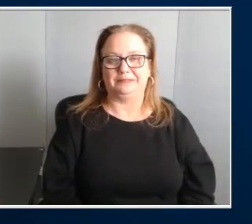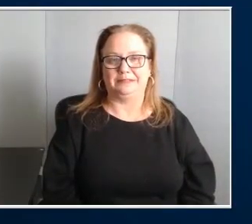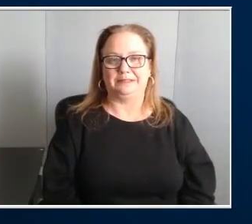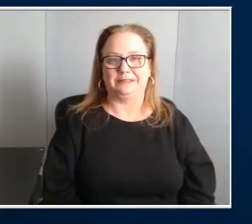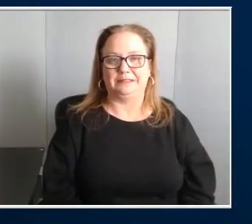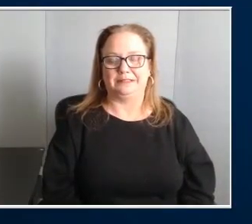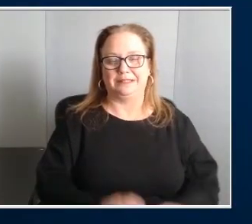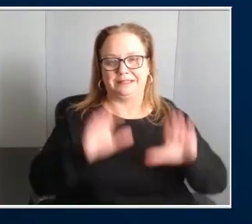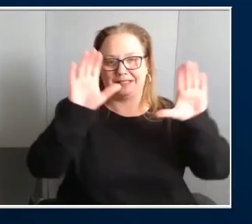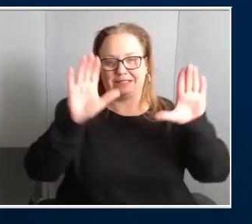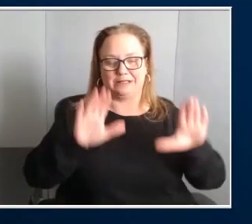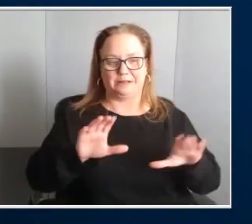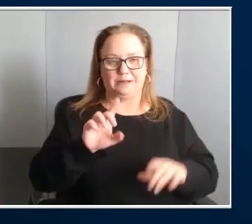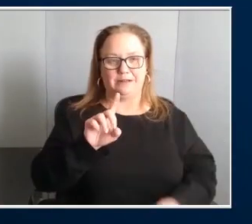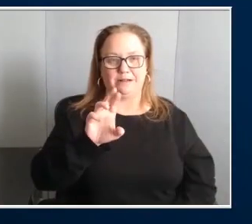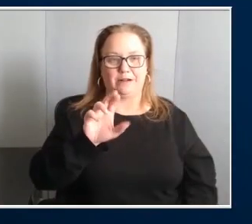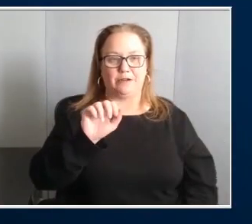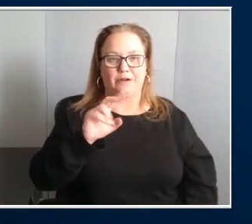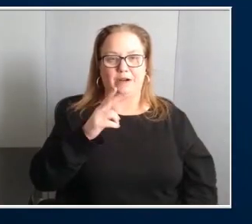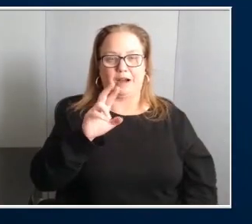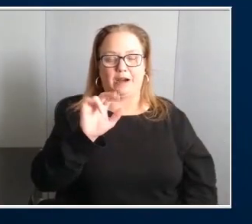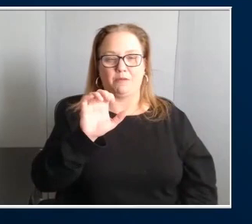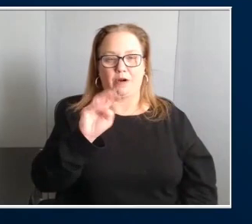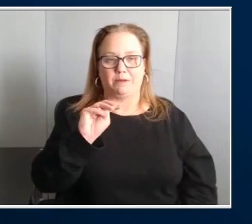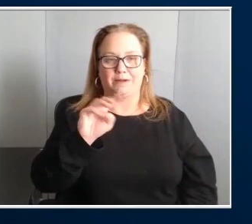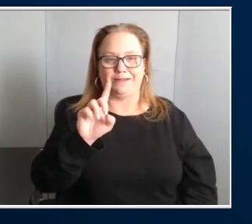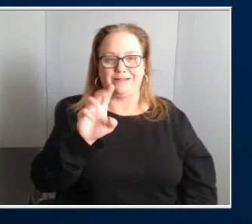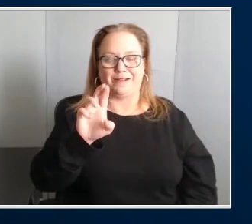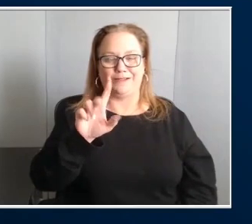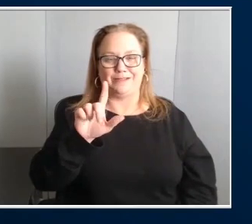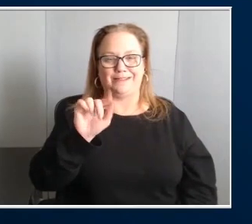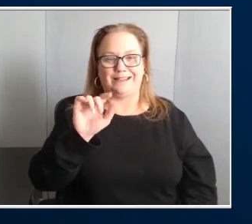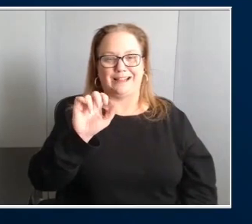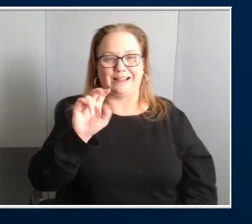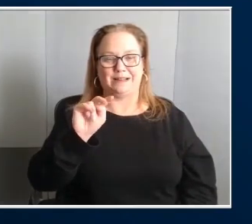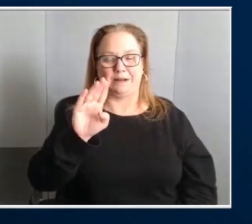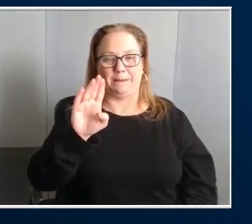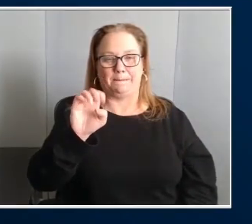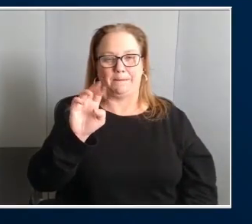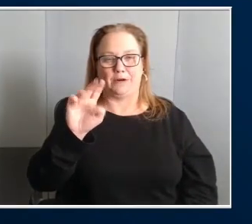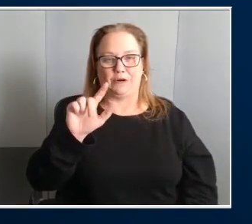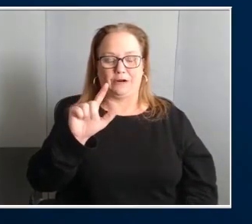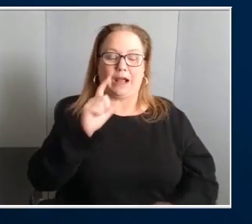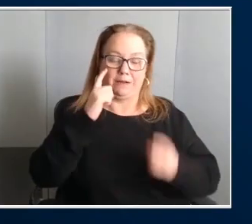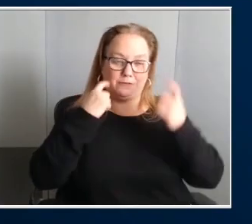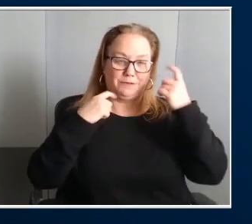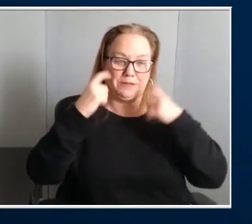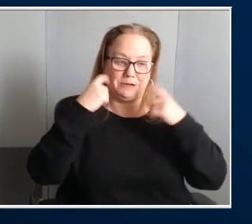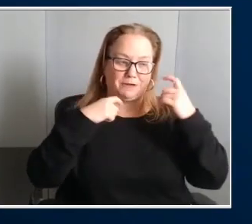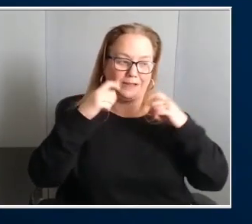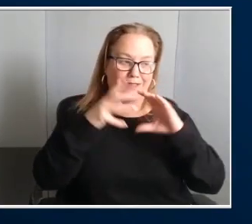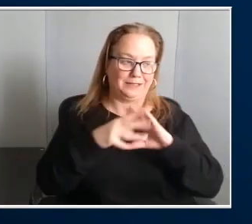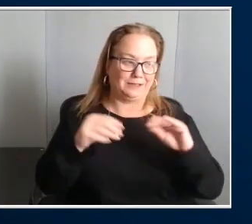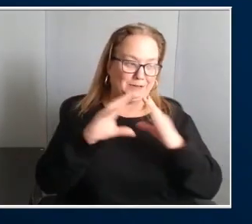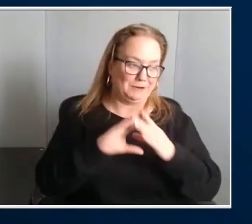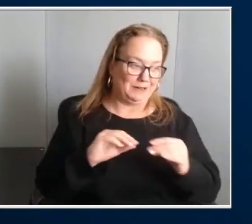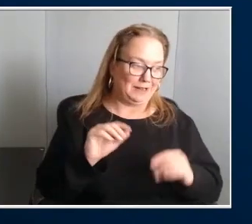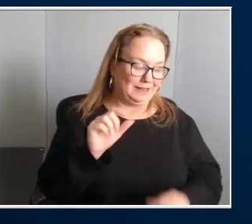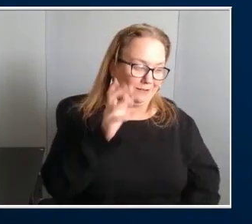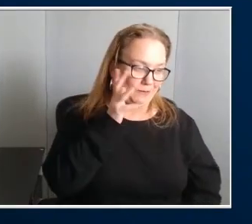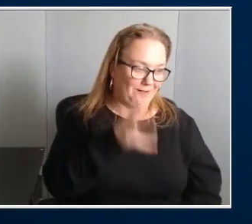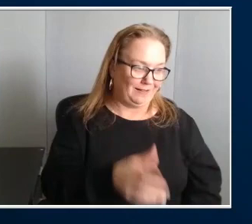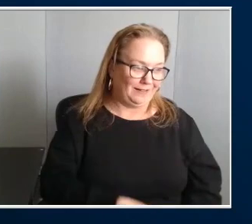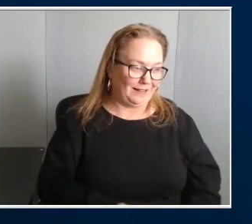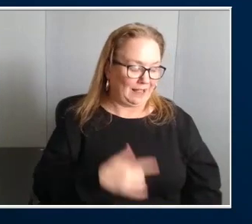That's awesome. Dr. Abraham, Dr. Lechtenberg, okay. I don't know that I can keep a dry eye about this story. Maybe you can. How does it